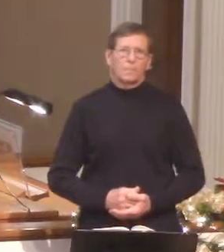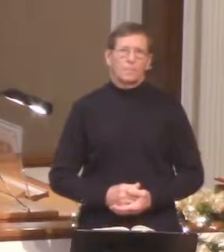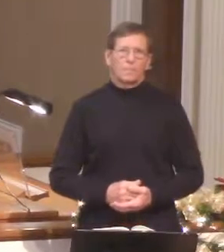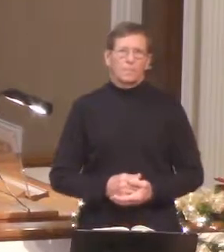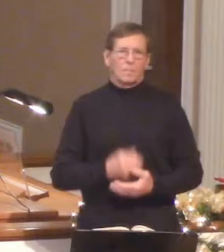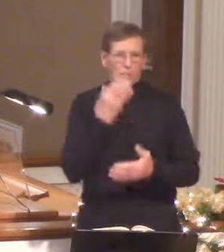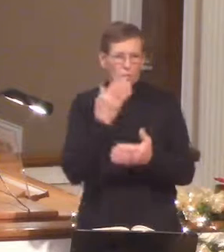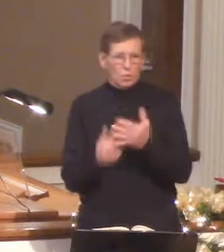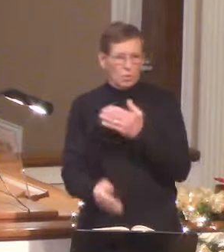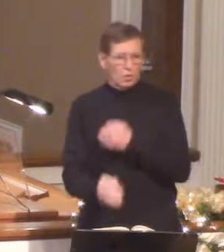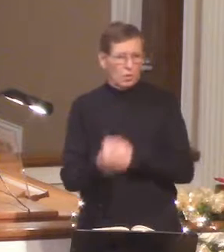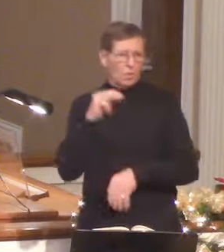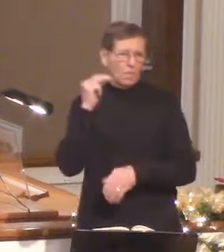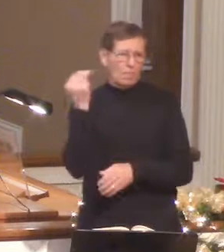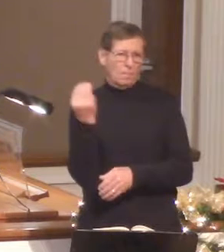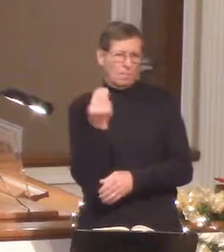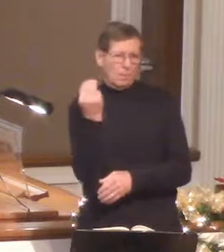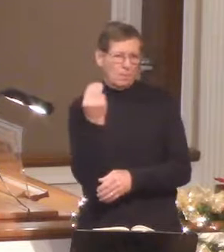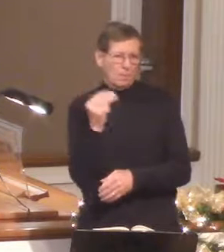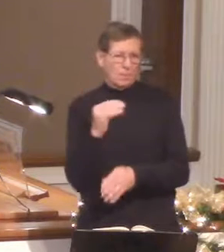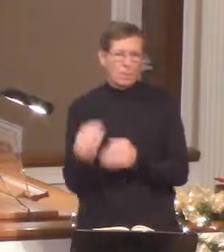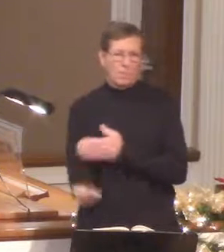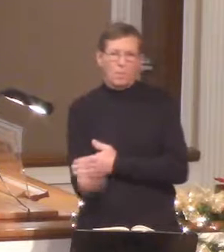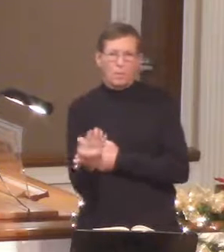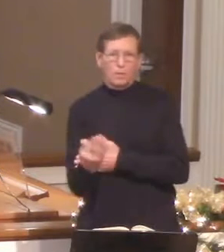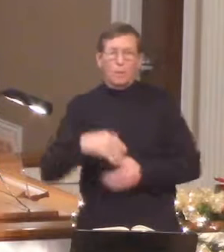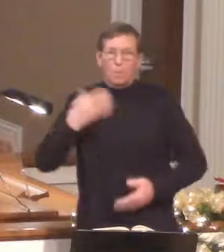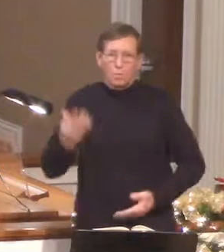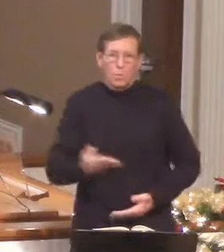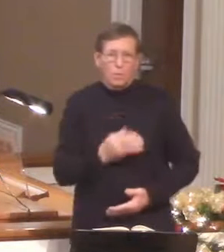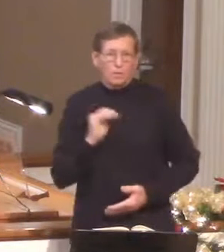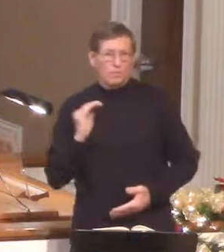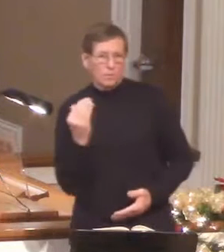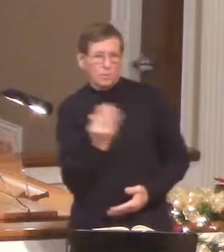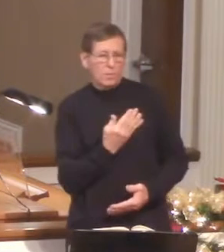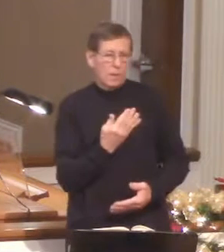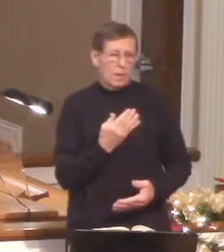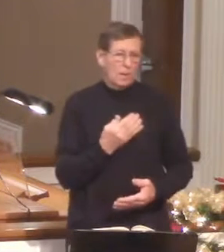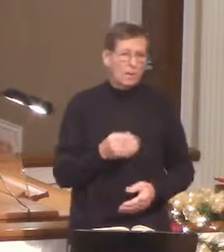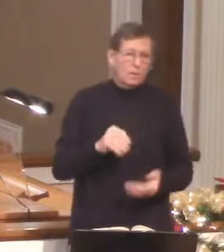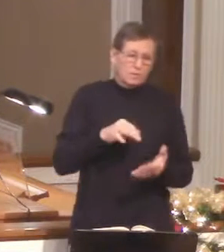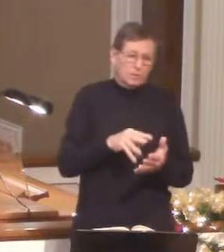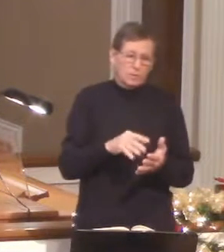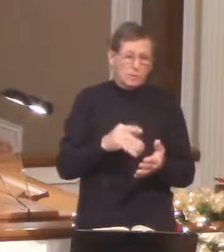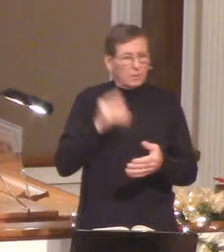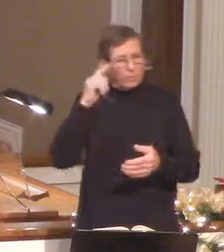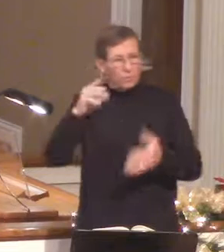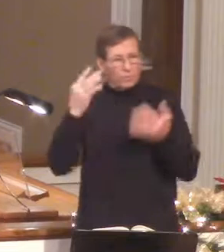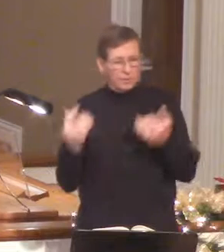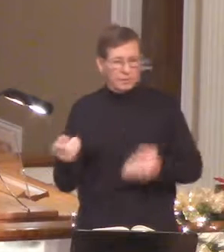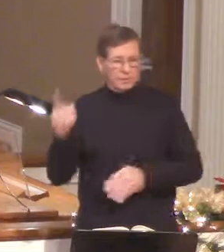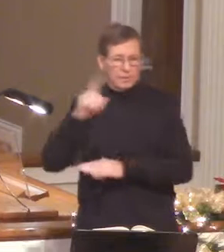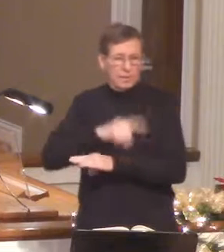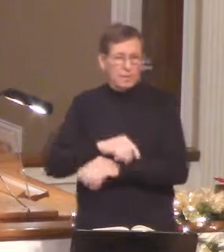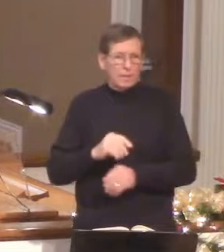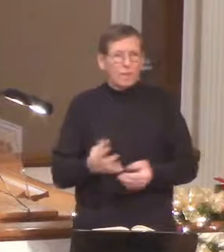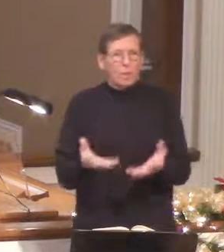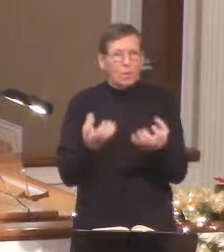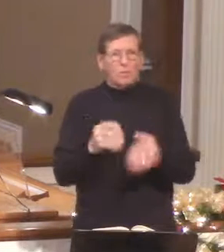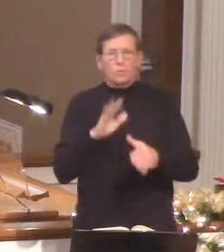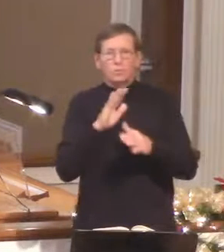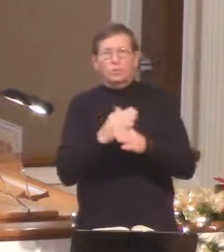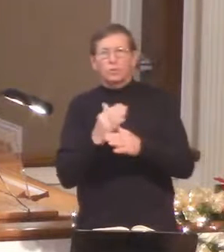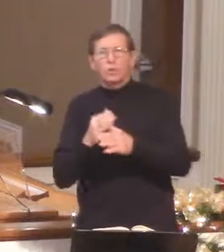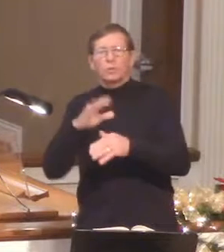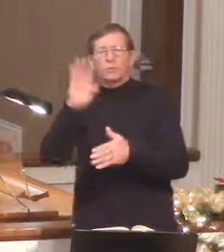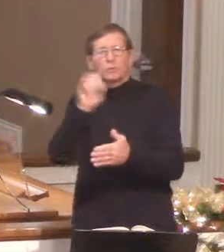Good Monday morning and welcome to our devotion for today. I want to share a song for you